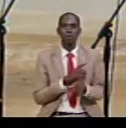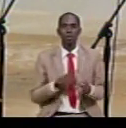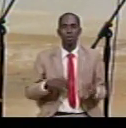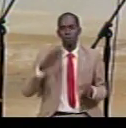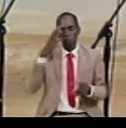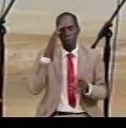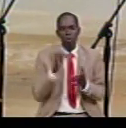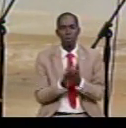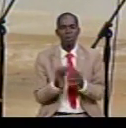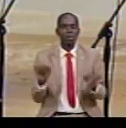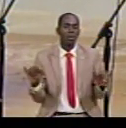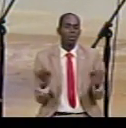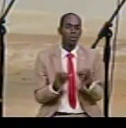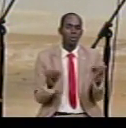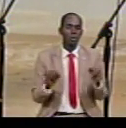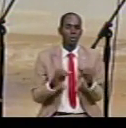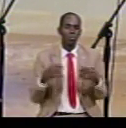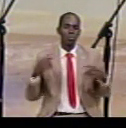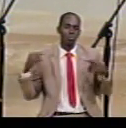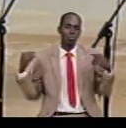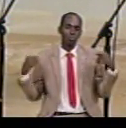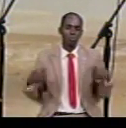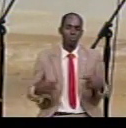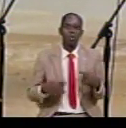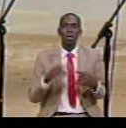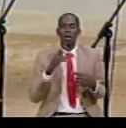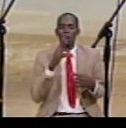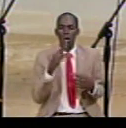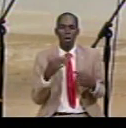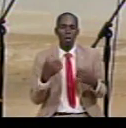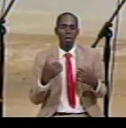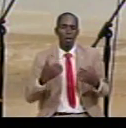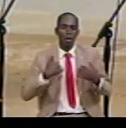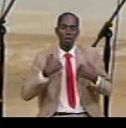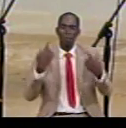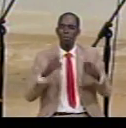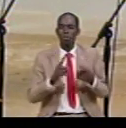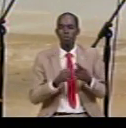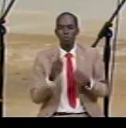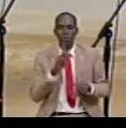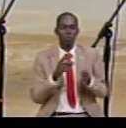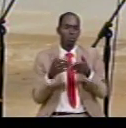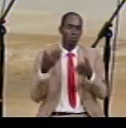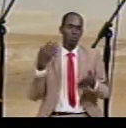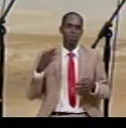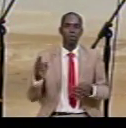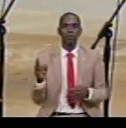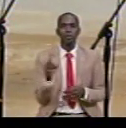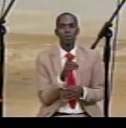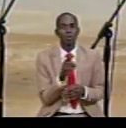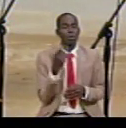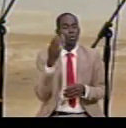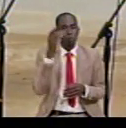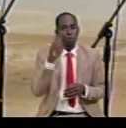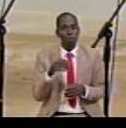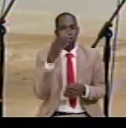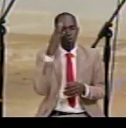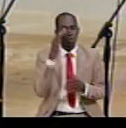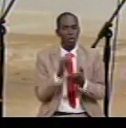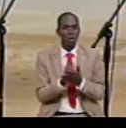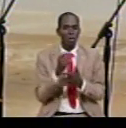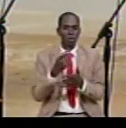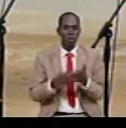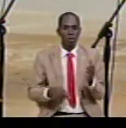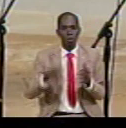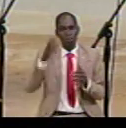in your brethren that are in the world. So Peter makes it very clear that what Satan is doing to saints, he's